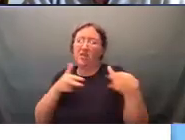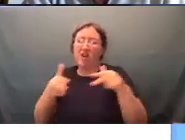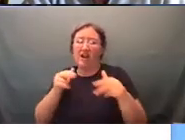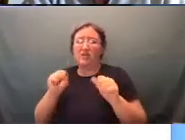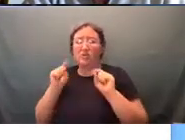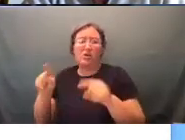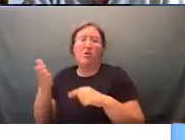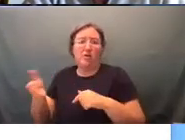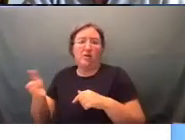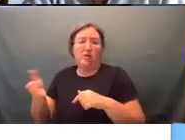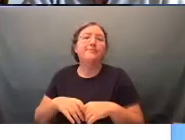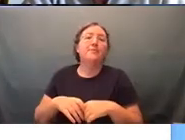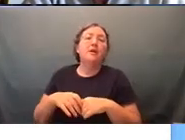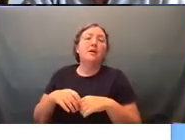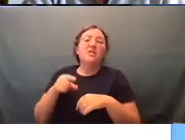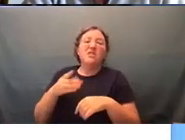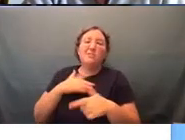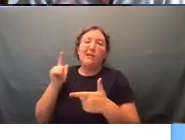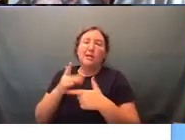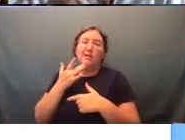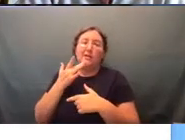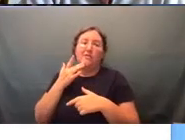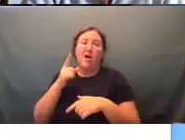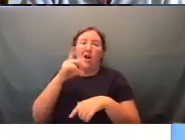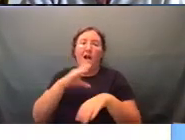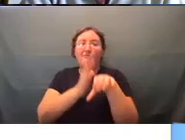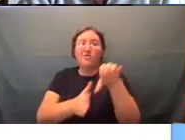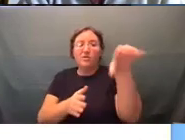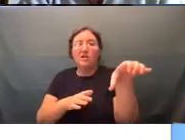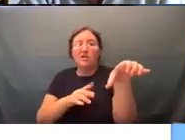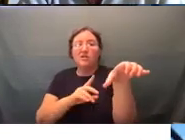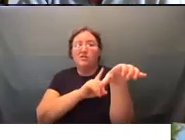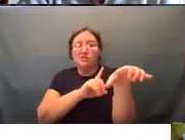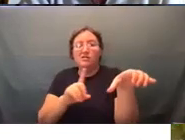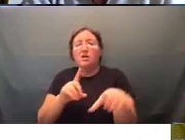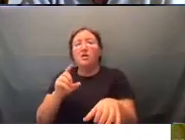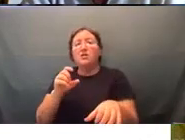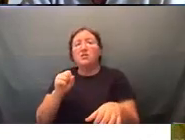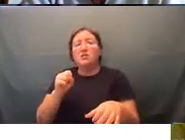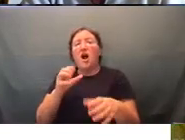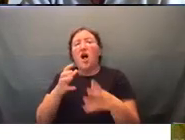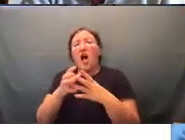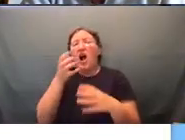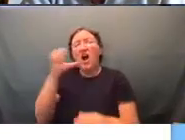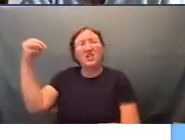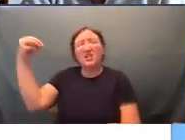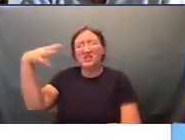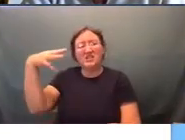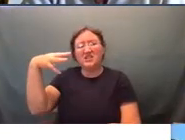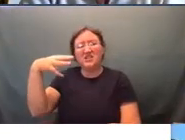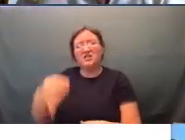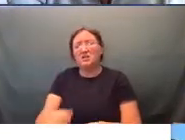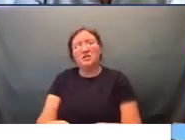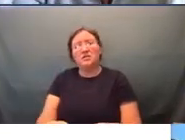This was my least favorite part of the hike. Half Dome's here. We're on that ridge. You're super exposed to heat in this